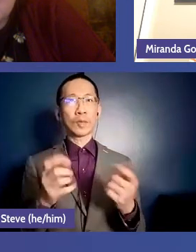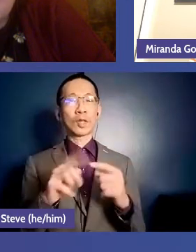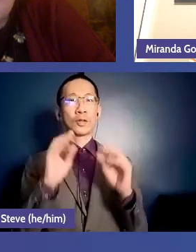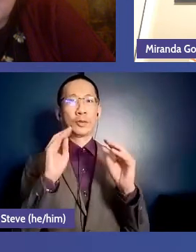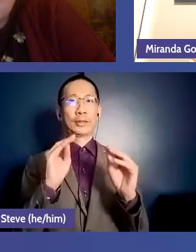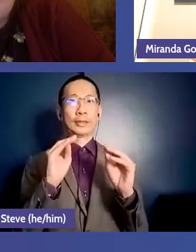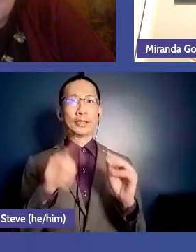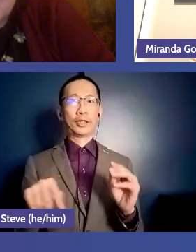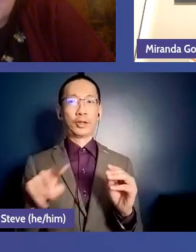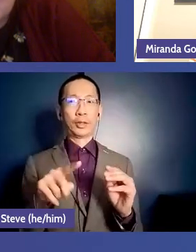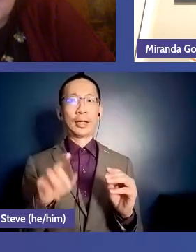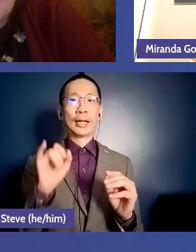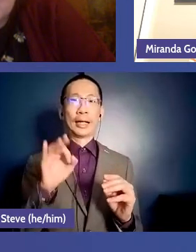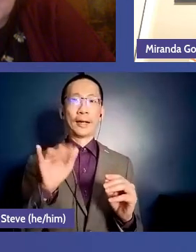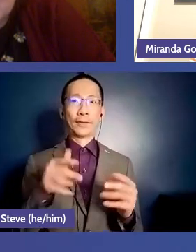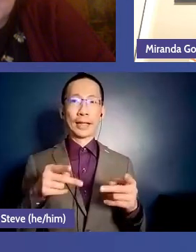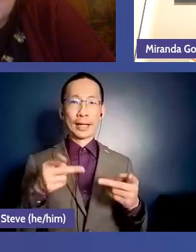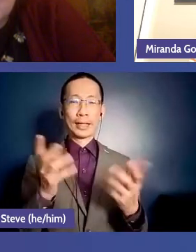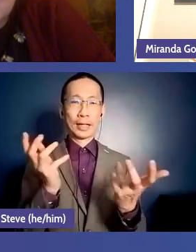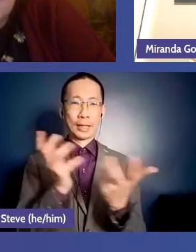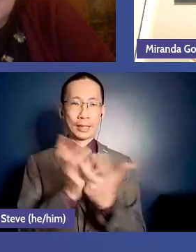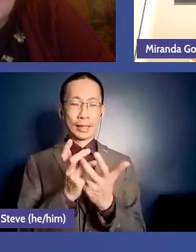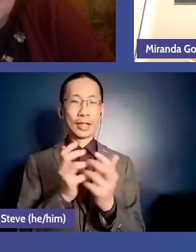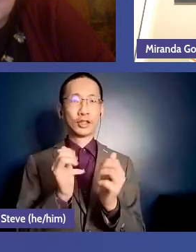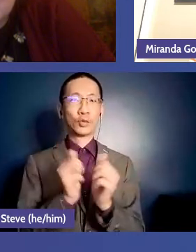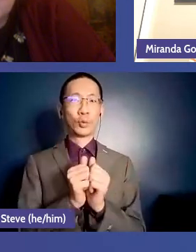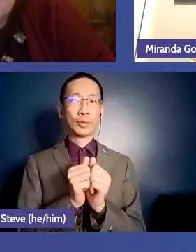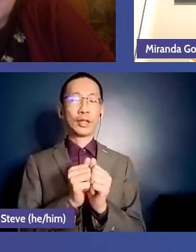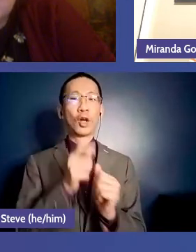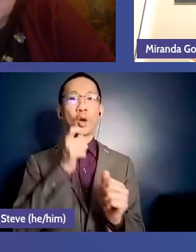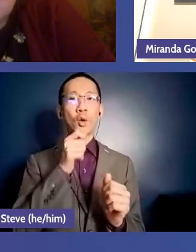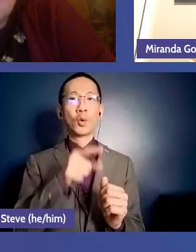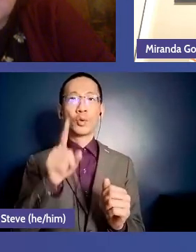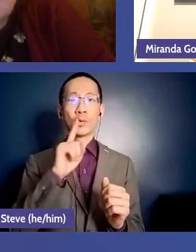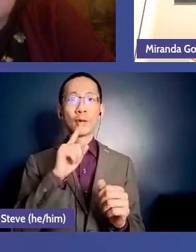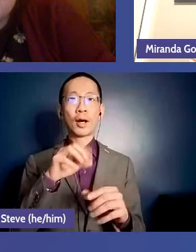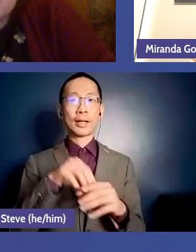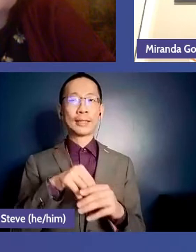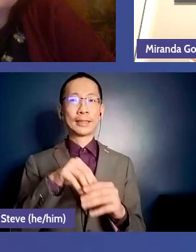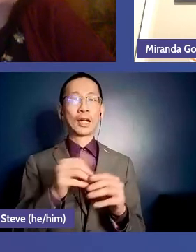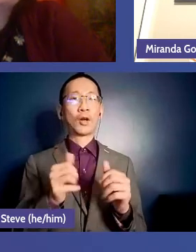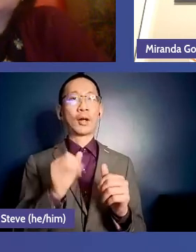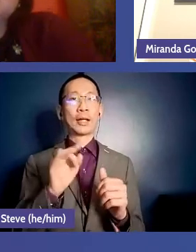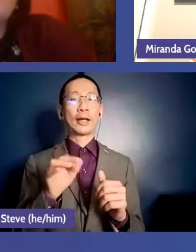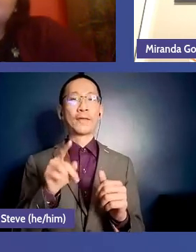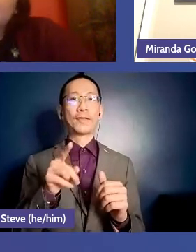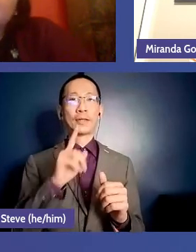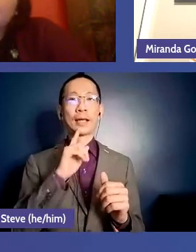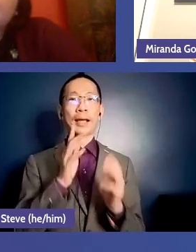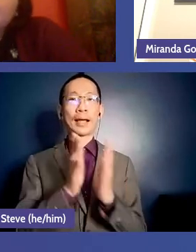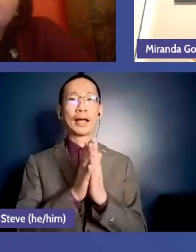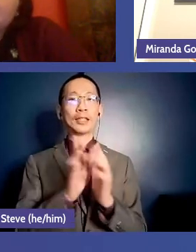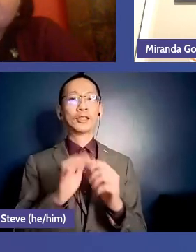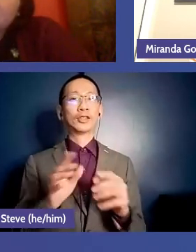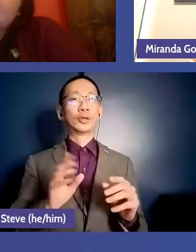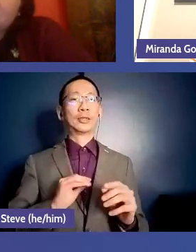you if that aligns with who you are on the inside or if you're being asked to assume a